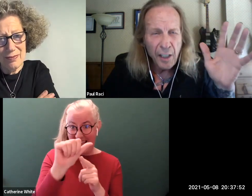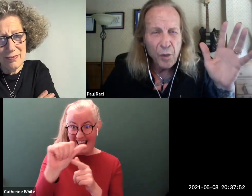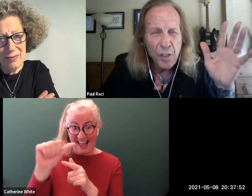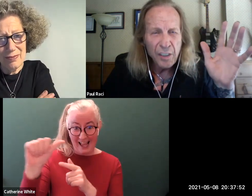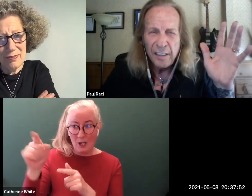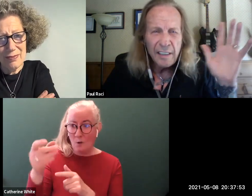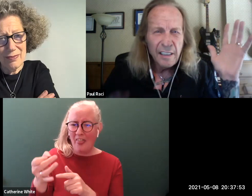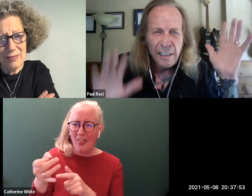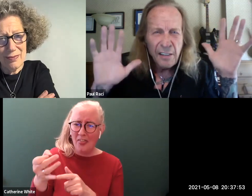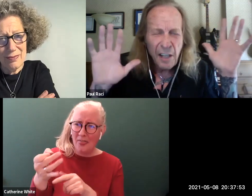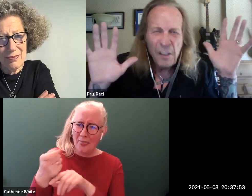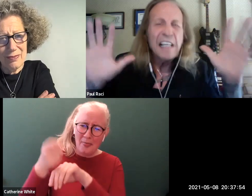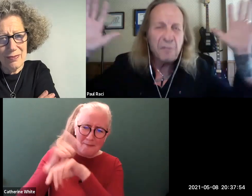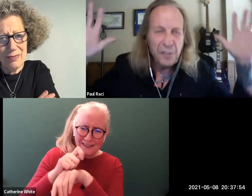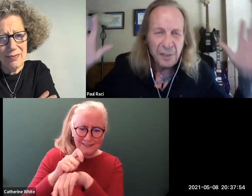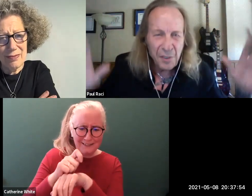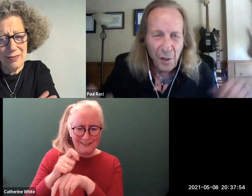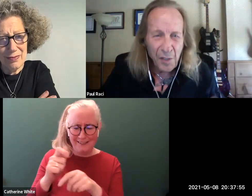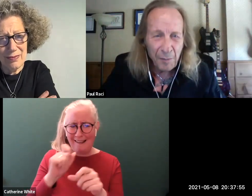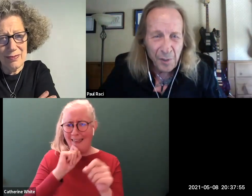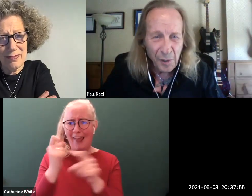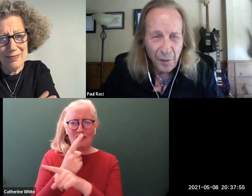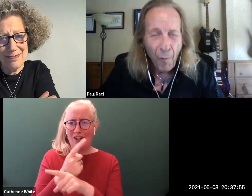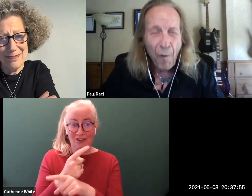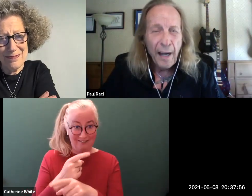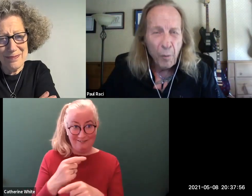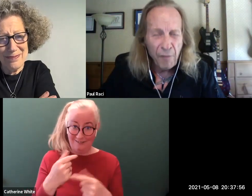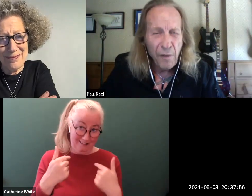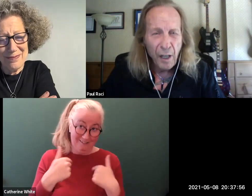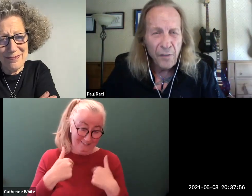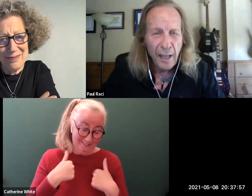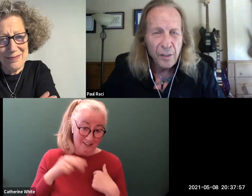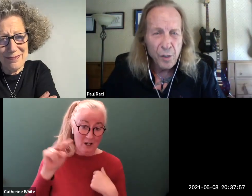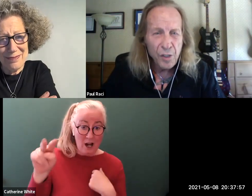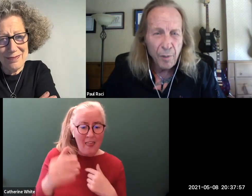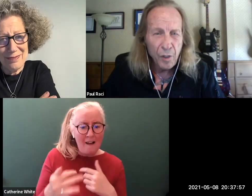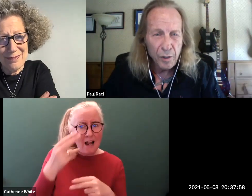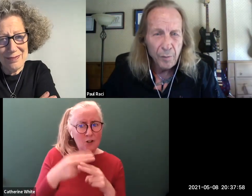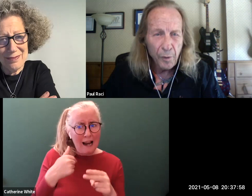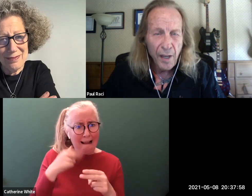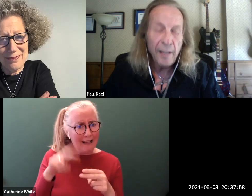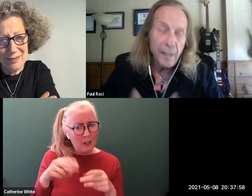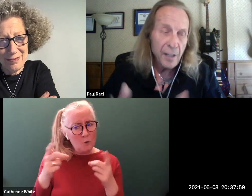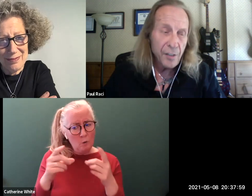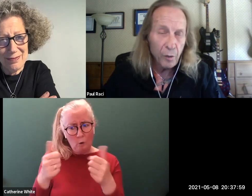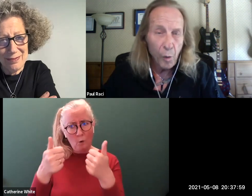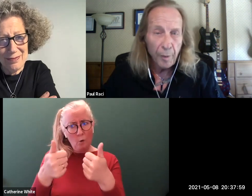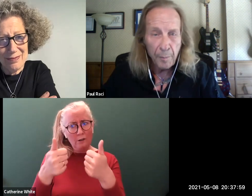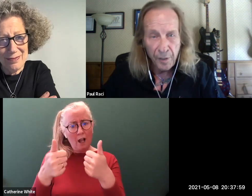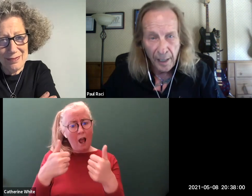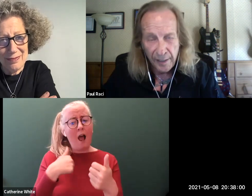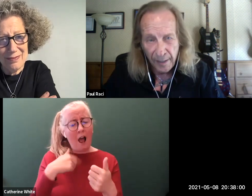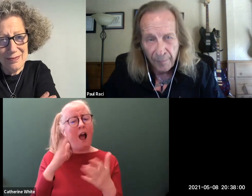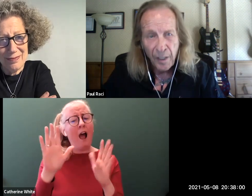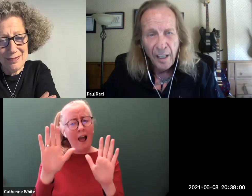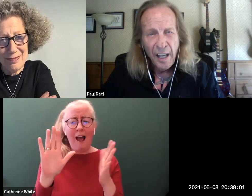greatest electrician that ever lived, as far as I'm concerned. And when I found out that I could do some good with that, then I started warming up to